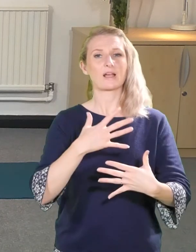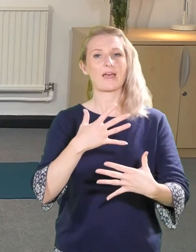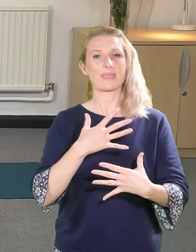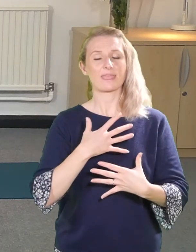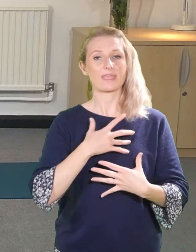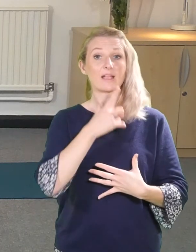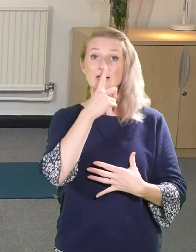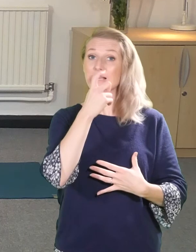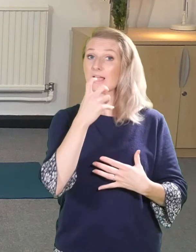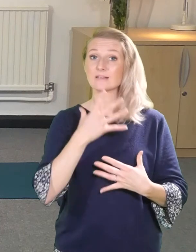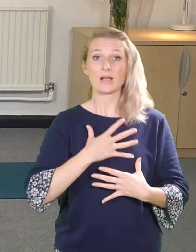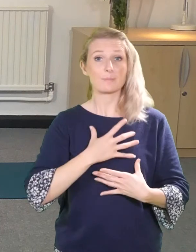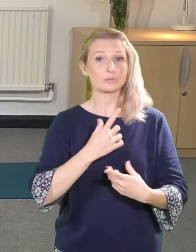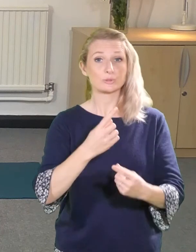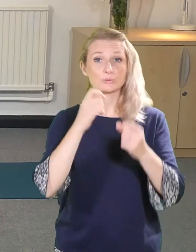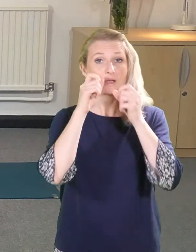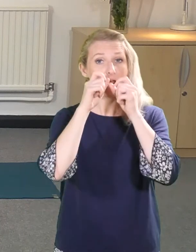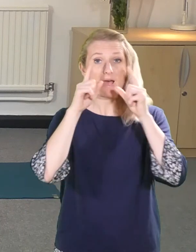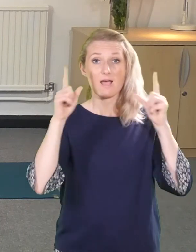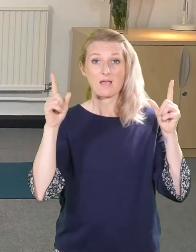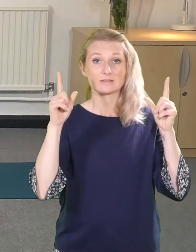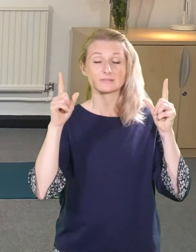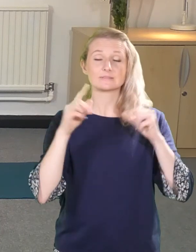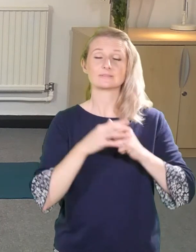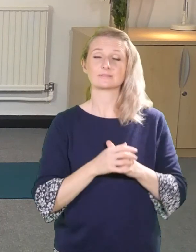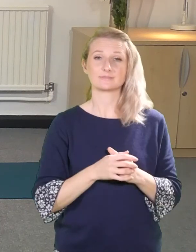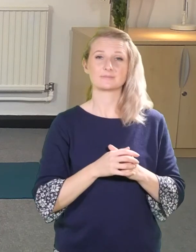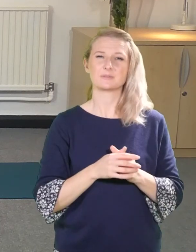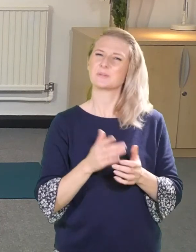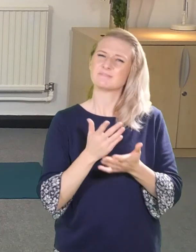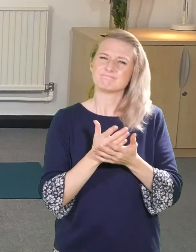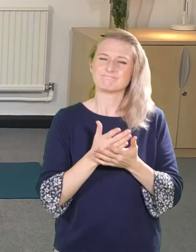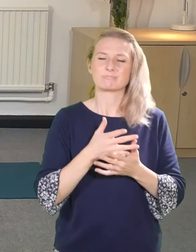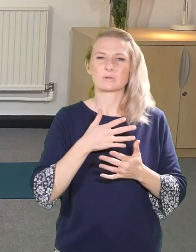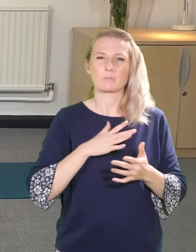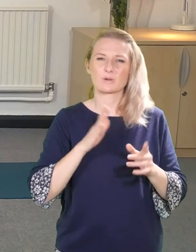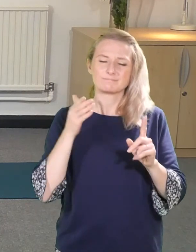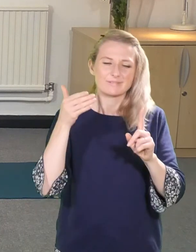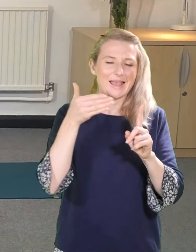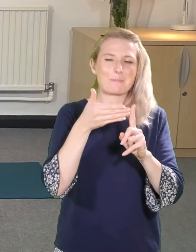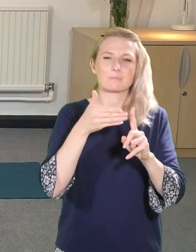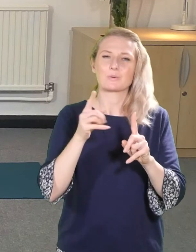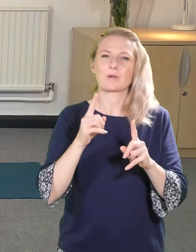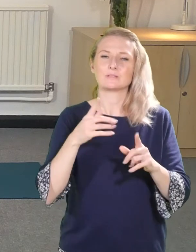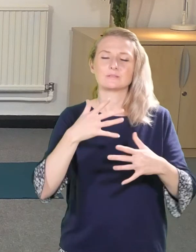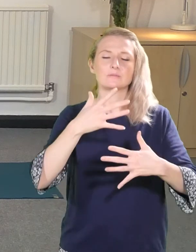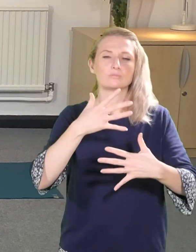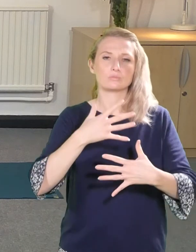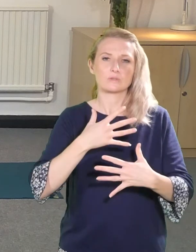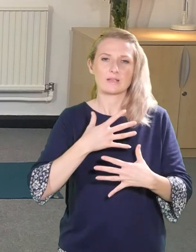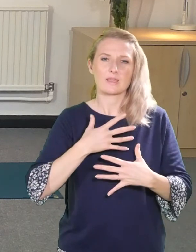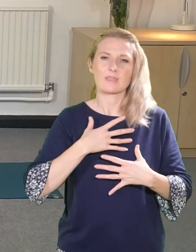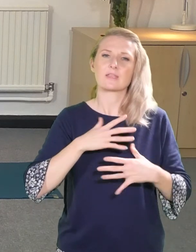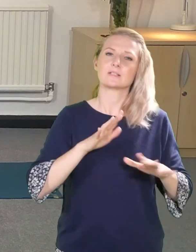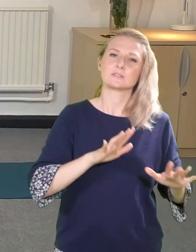if you prefer. And we're really going to work with slowing the breath down, really taking our time with each breath in and each